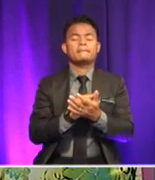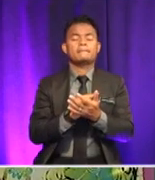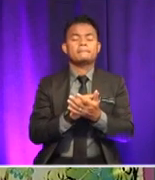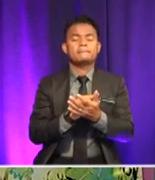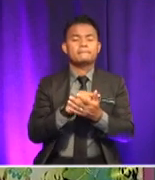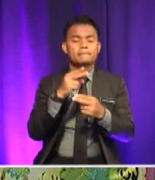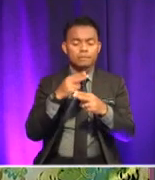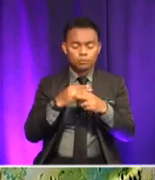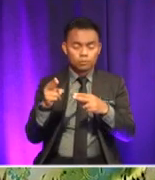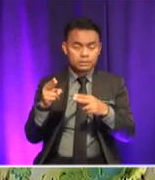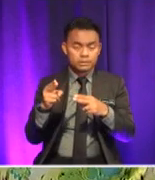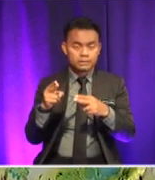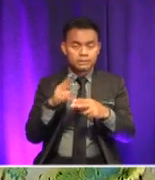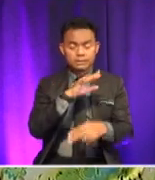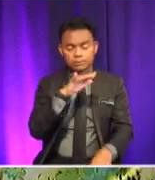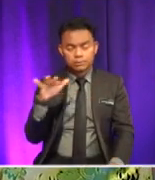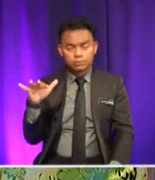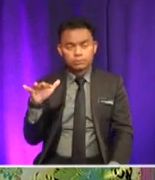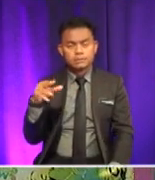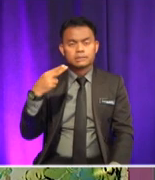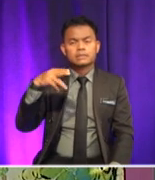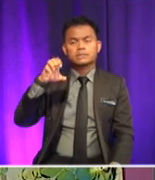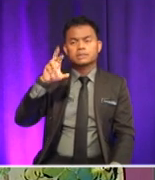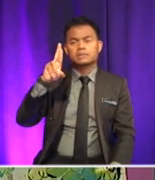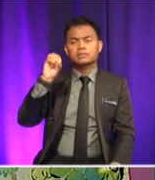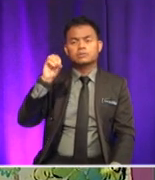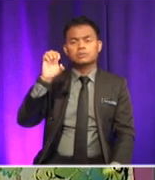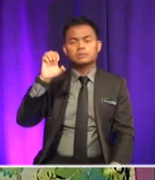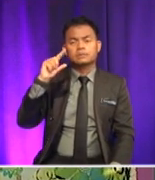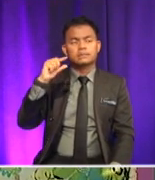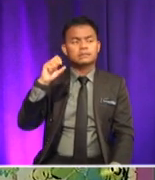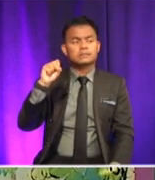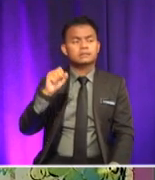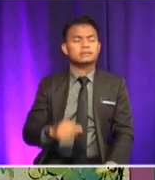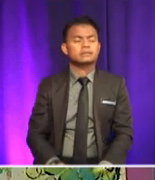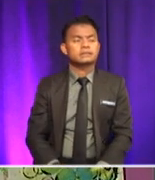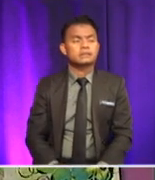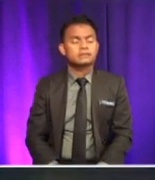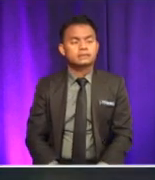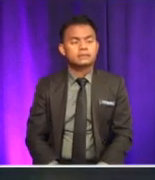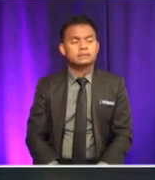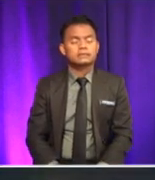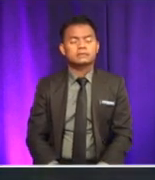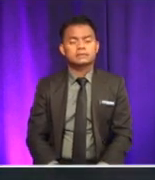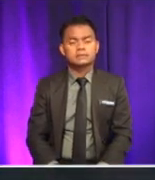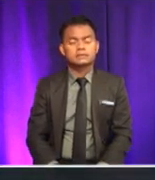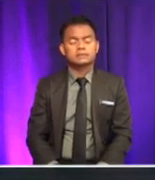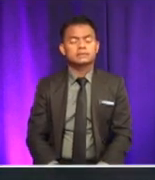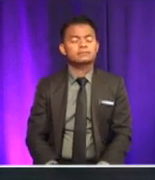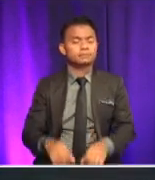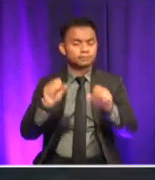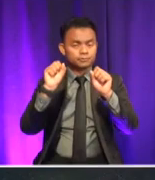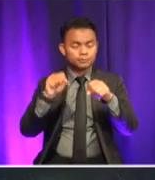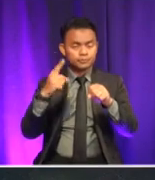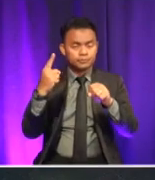Both is accepted, so don't worry too much. Oh, teacher, I forgot the word pro, what am I going to read? Hero is good enough, okay?